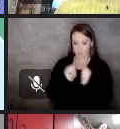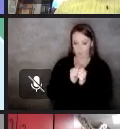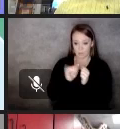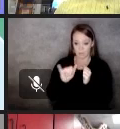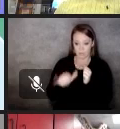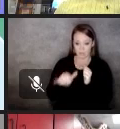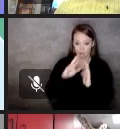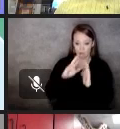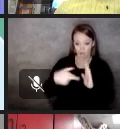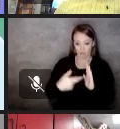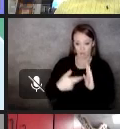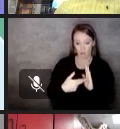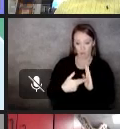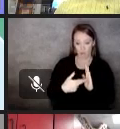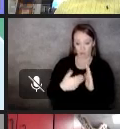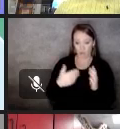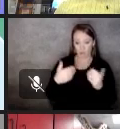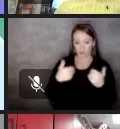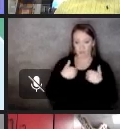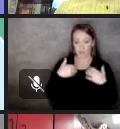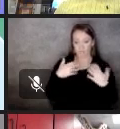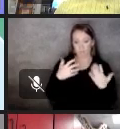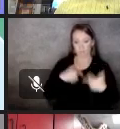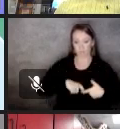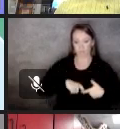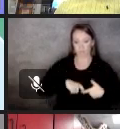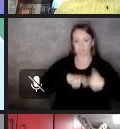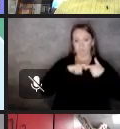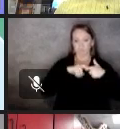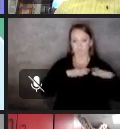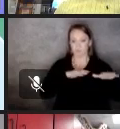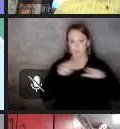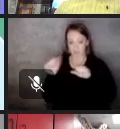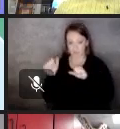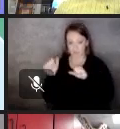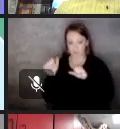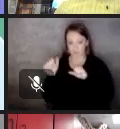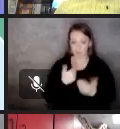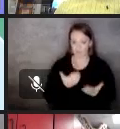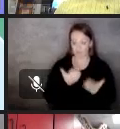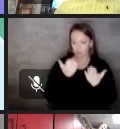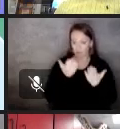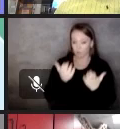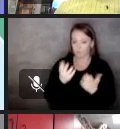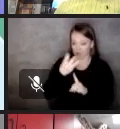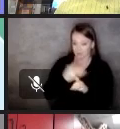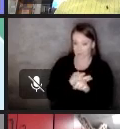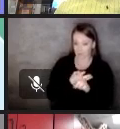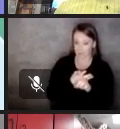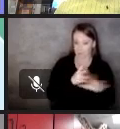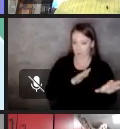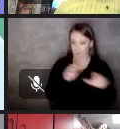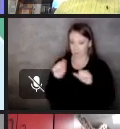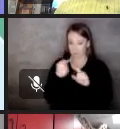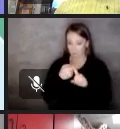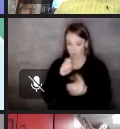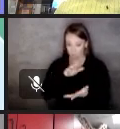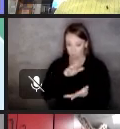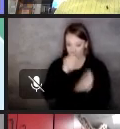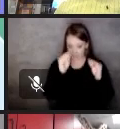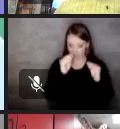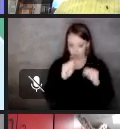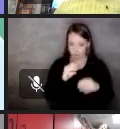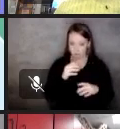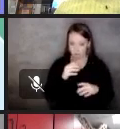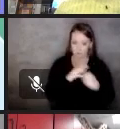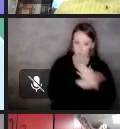a sabbatical leave. So I was offered a 6-month sabbatical leave that I could do either in the fall or in the spring. So I chose to